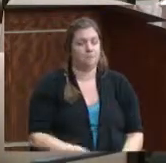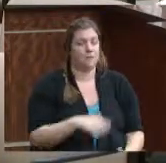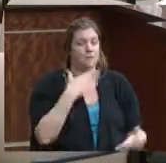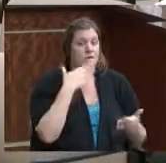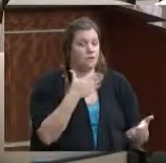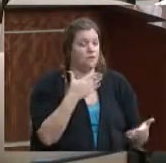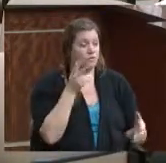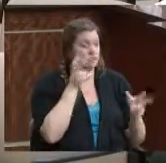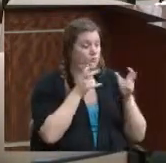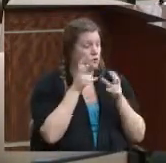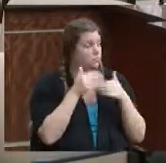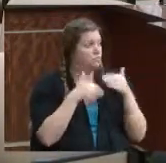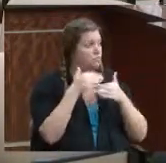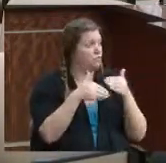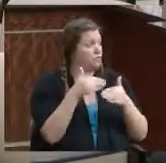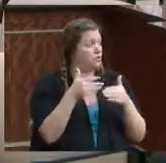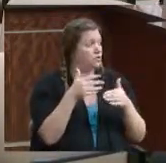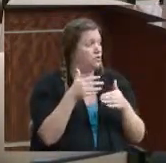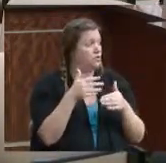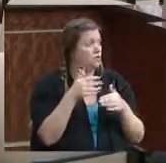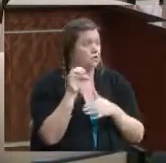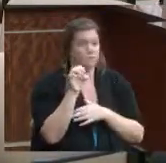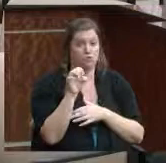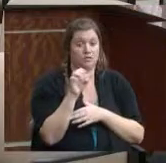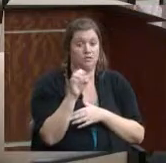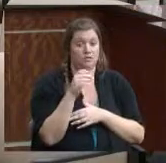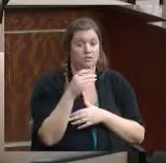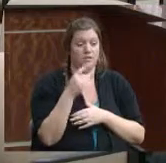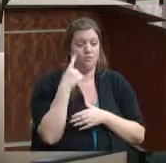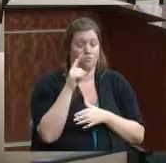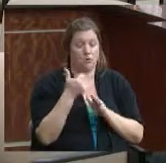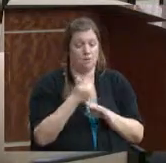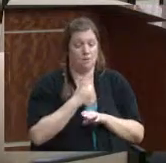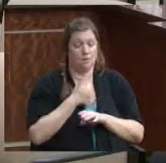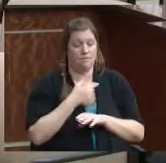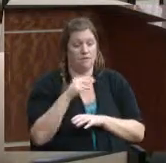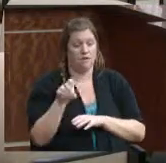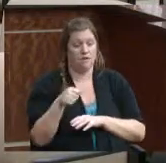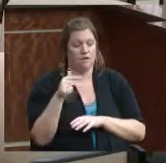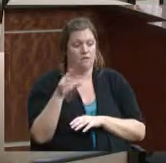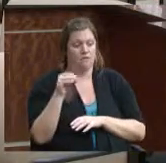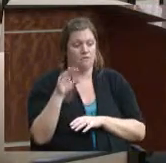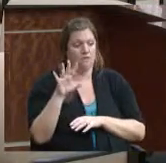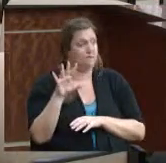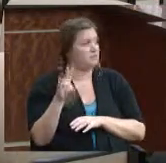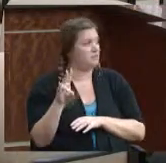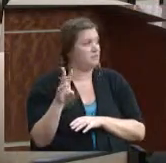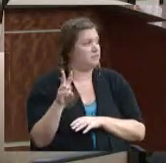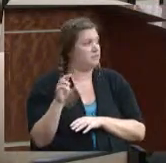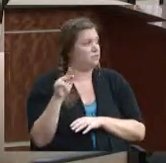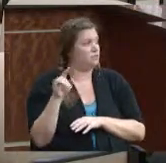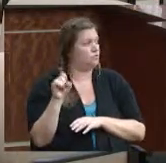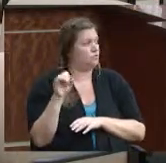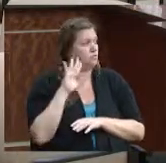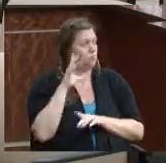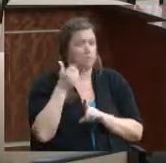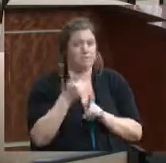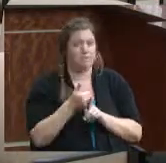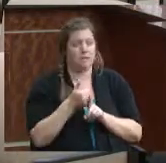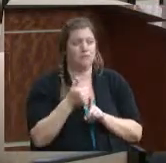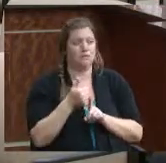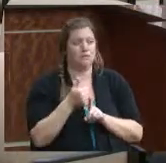you for hearing and moving on this urgent matter, again, for myself and the other 156 units that will be